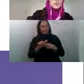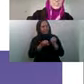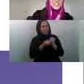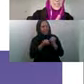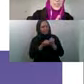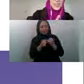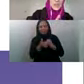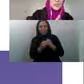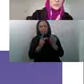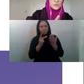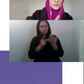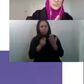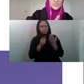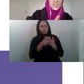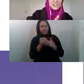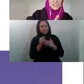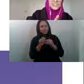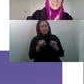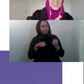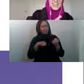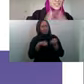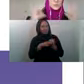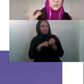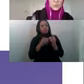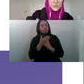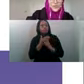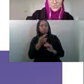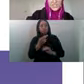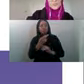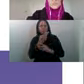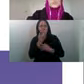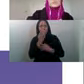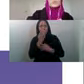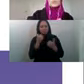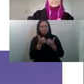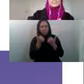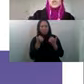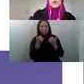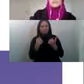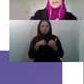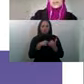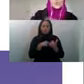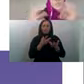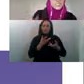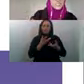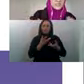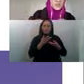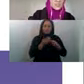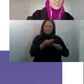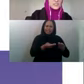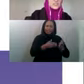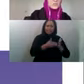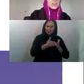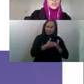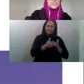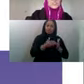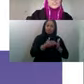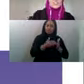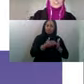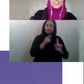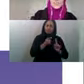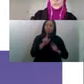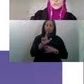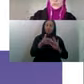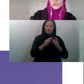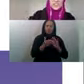support it through our Ramadan challenge. And again, we give all the time as a Muslim community, but how do we make giving fun? And so we launched